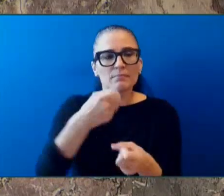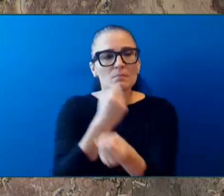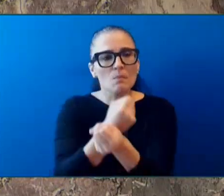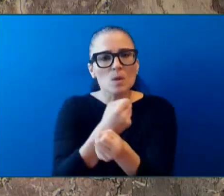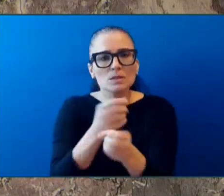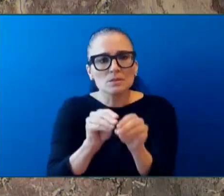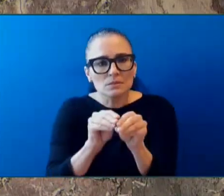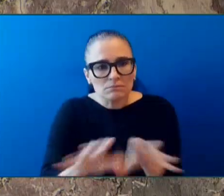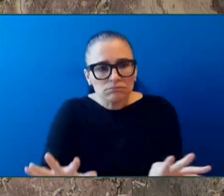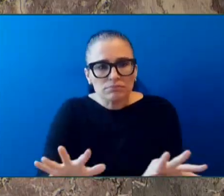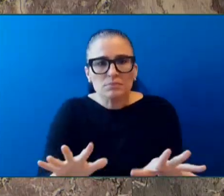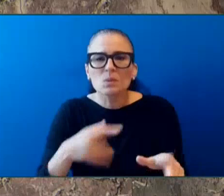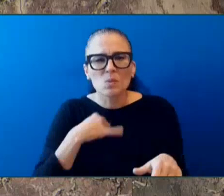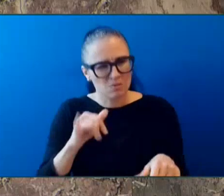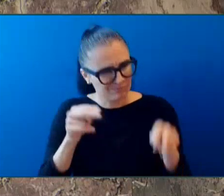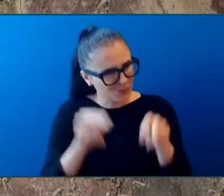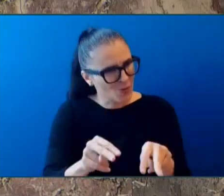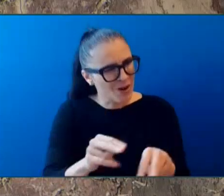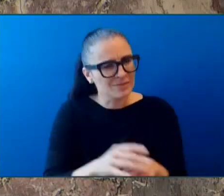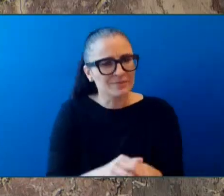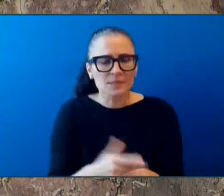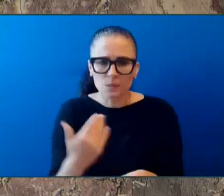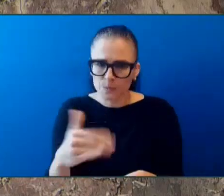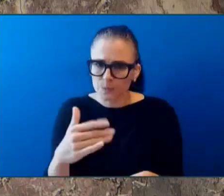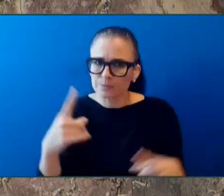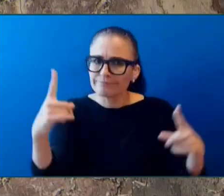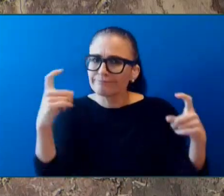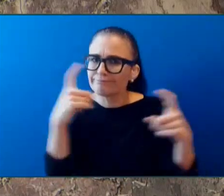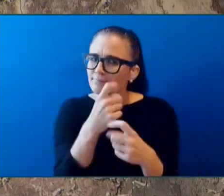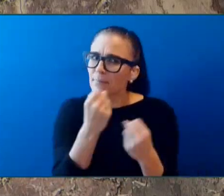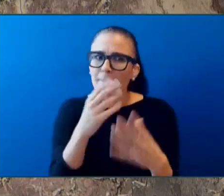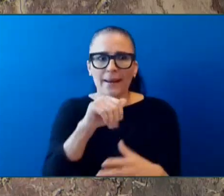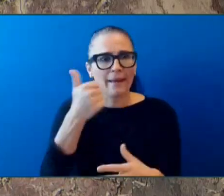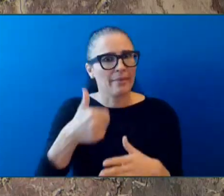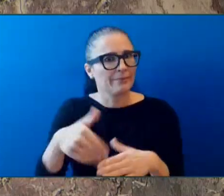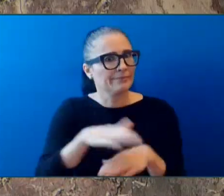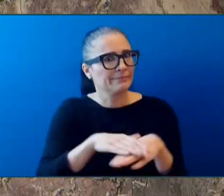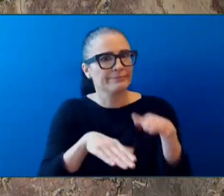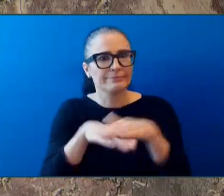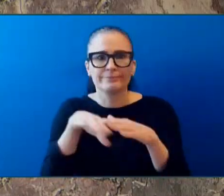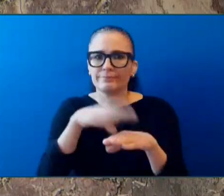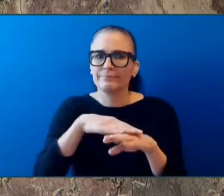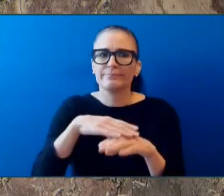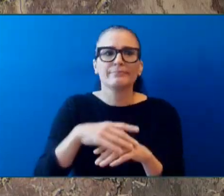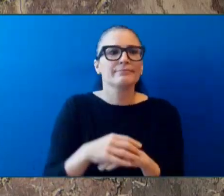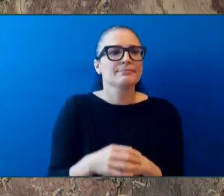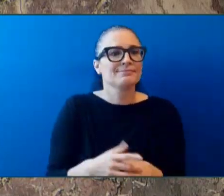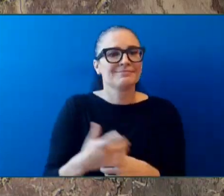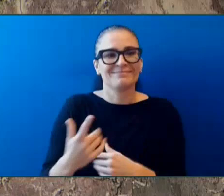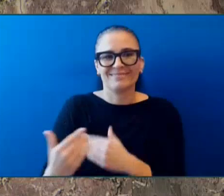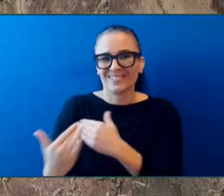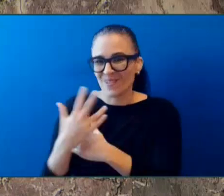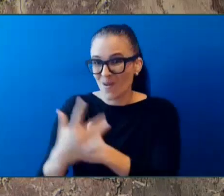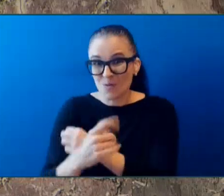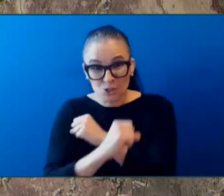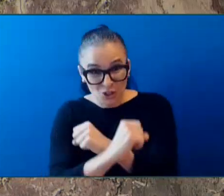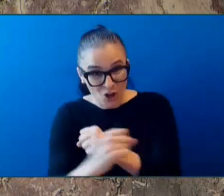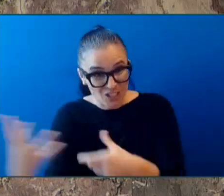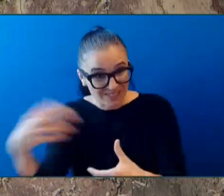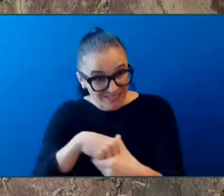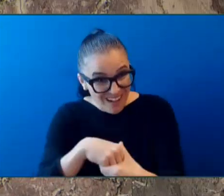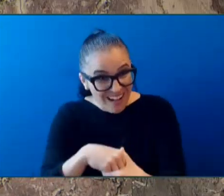well as the federal government, that has jurisdiction over other aspects of this, and we